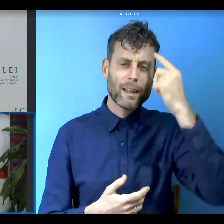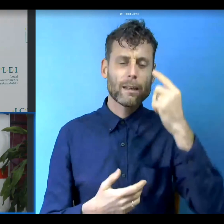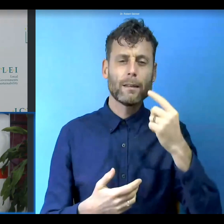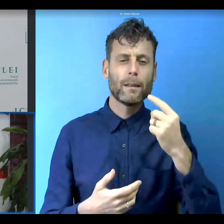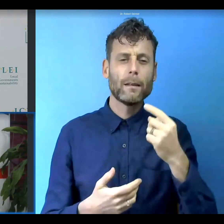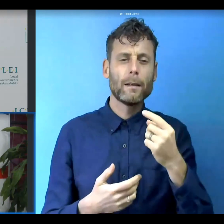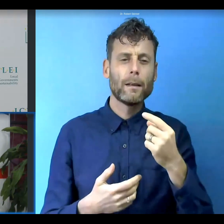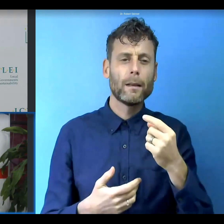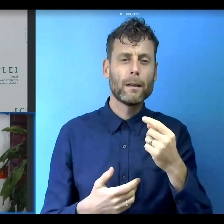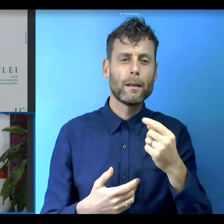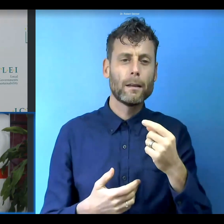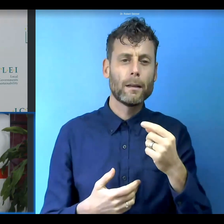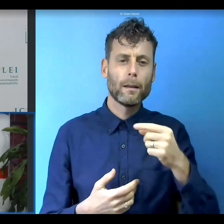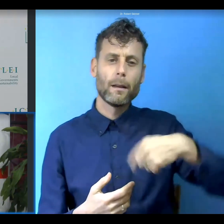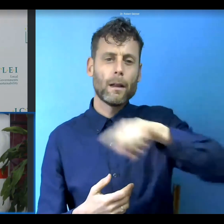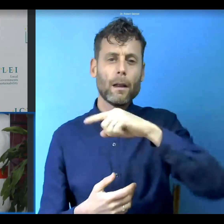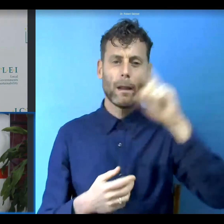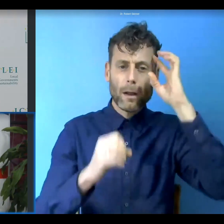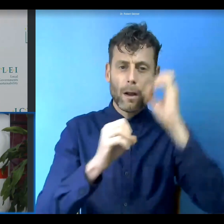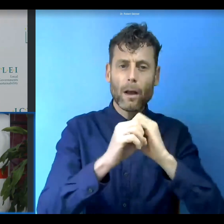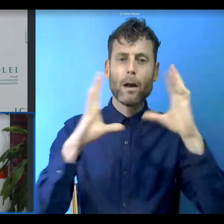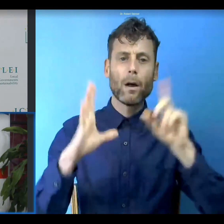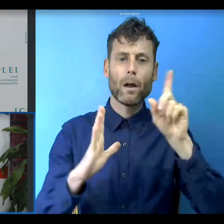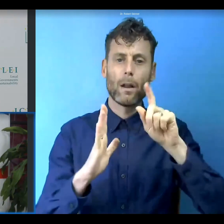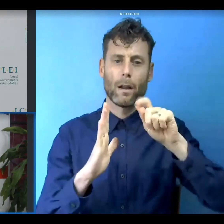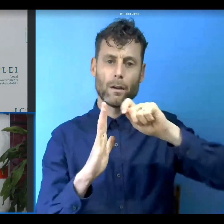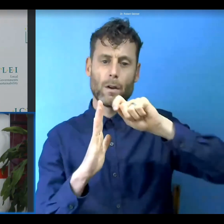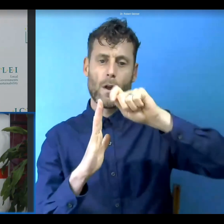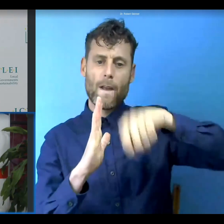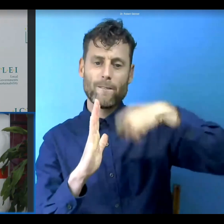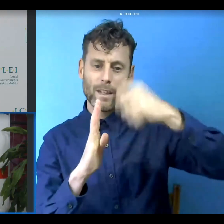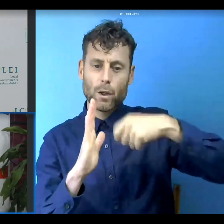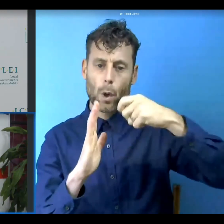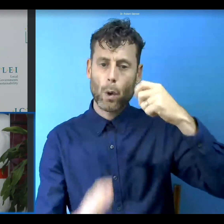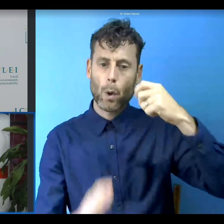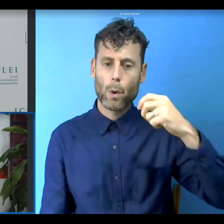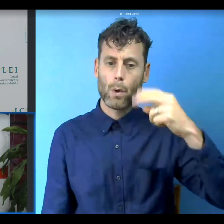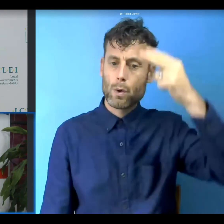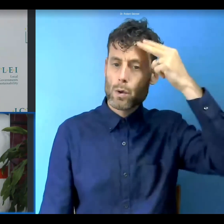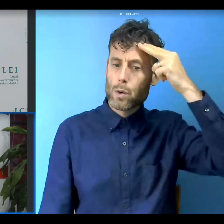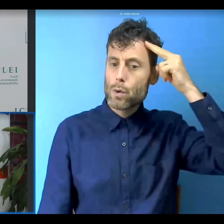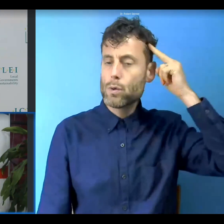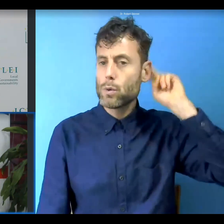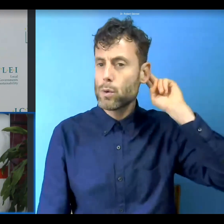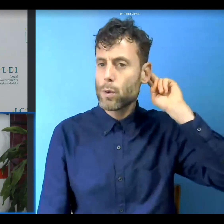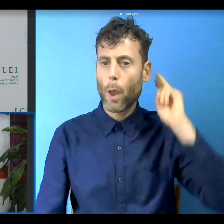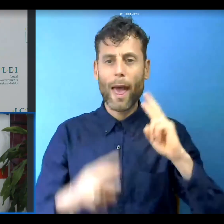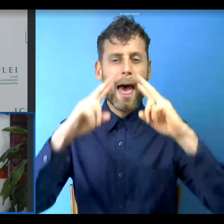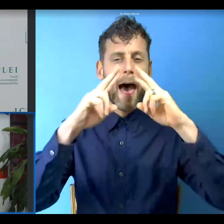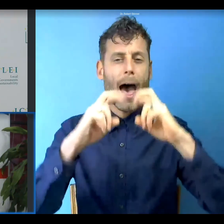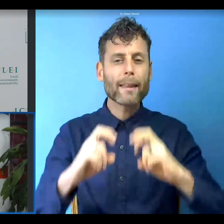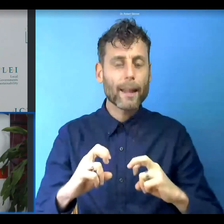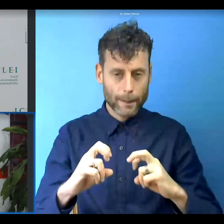bit weird, the so-called video neuroanalytics, to monitor people's emotional